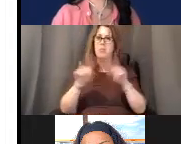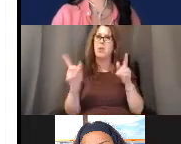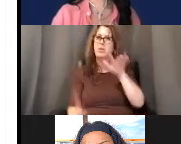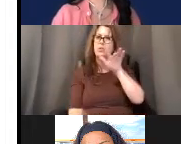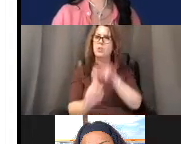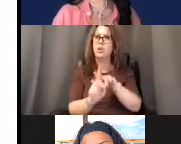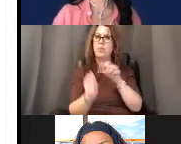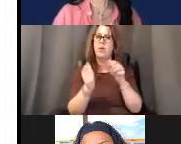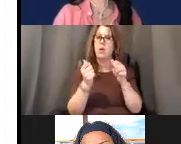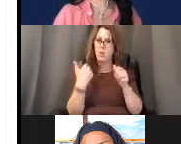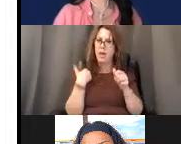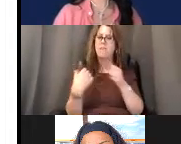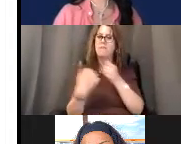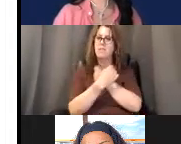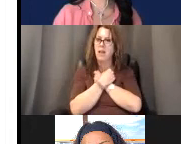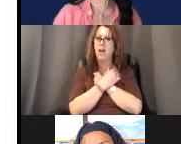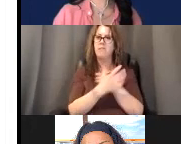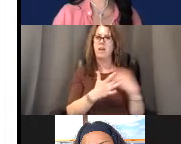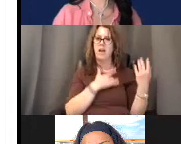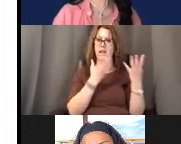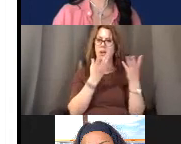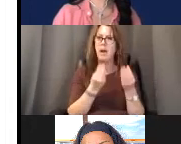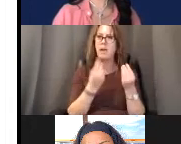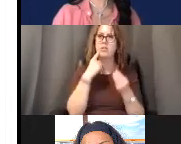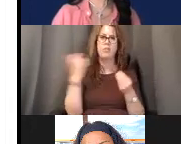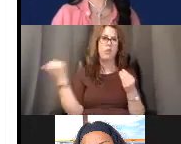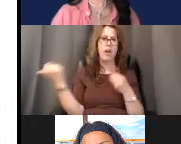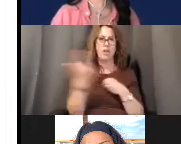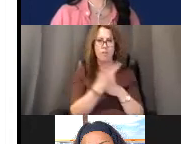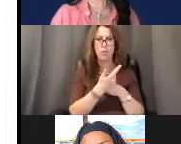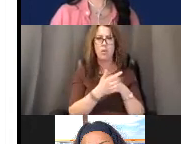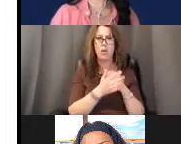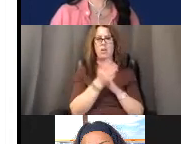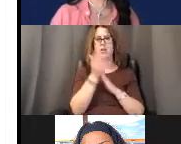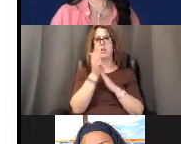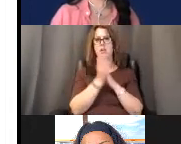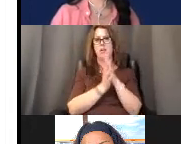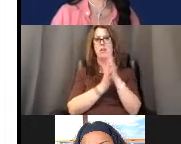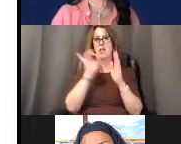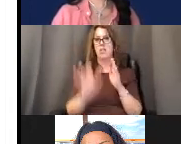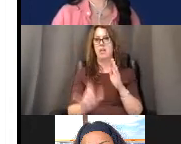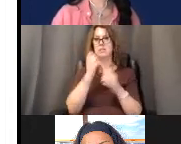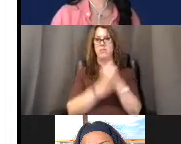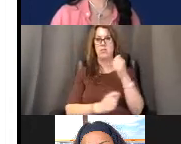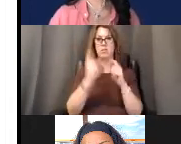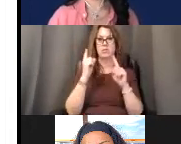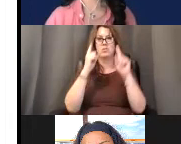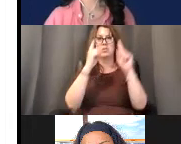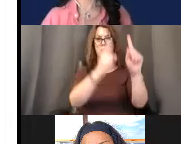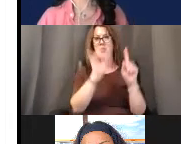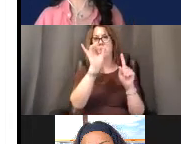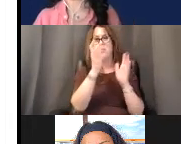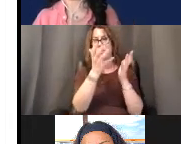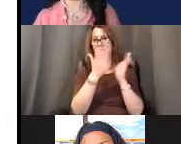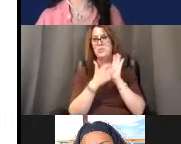having enthusiastic, welcoming, belonging space for folks, right? That's where we're all trying to go. So just want to leave you with that.